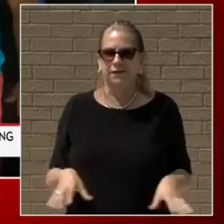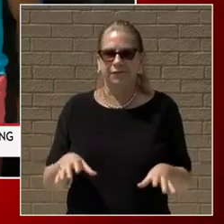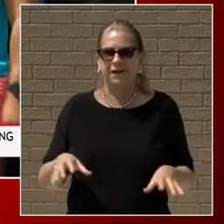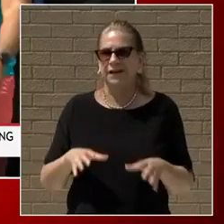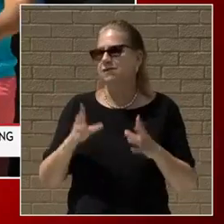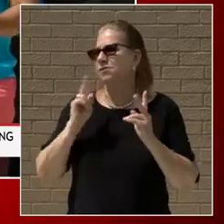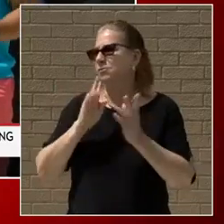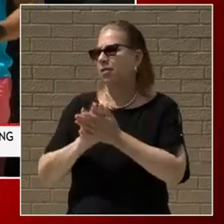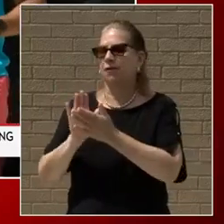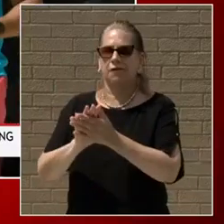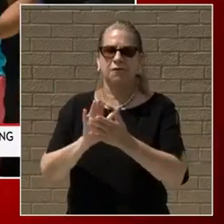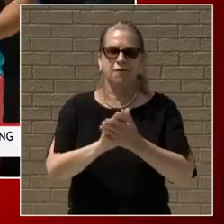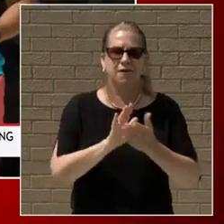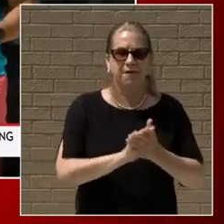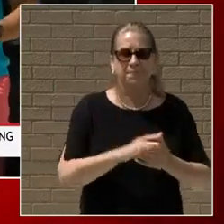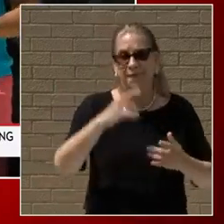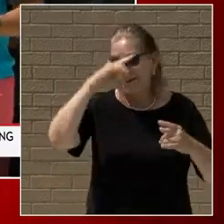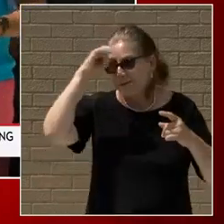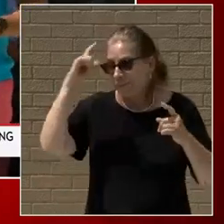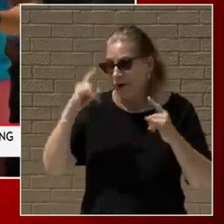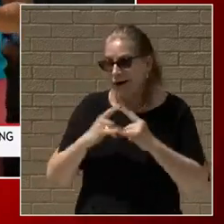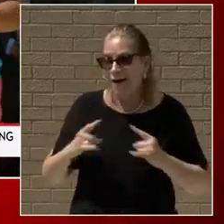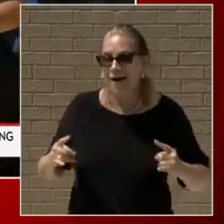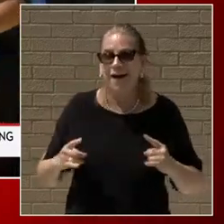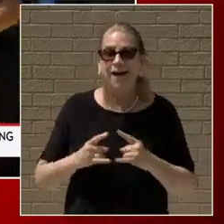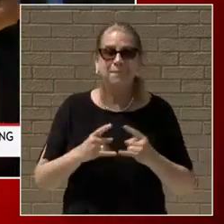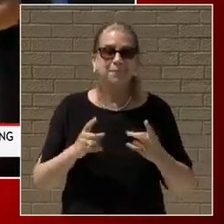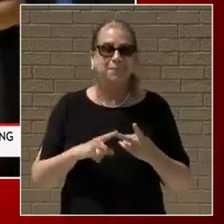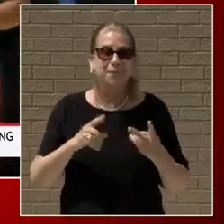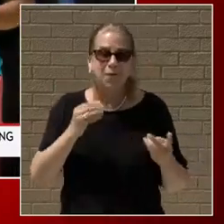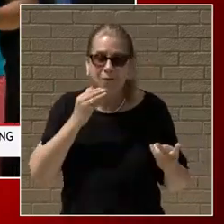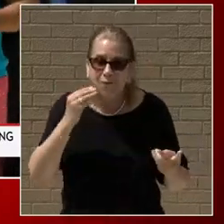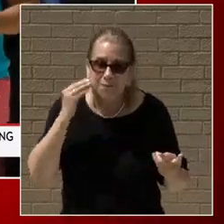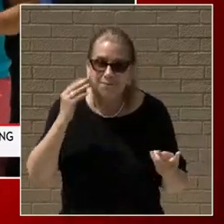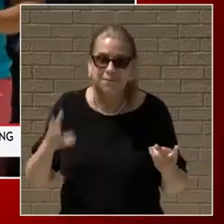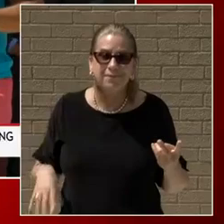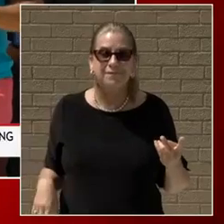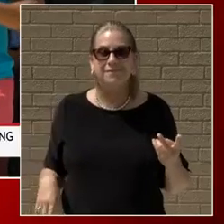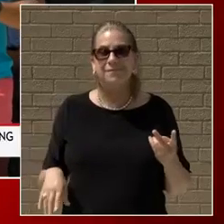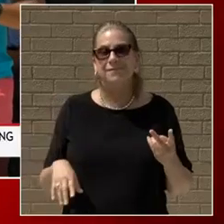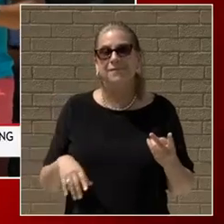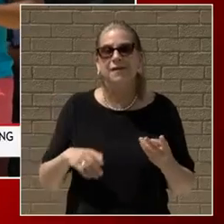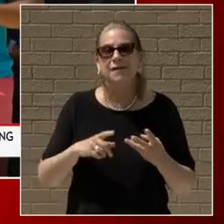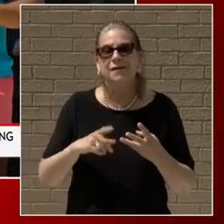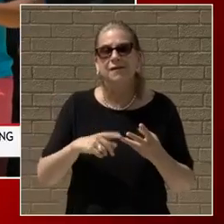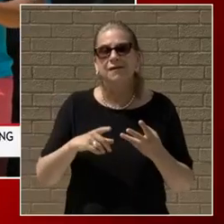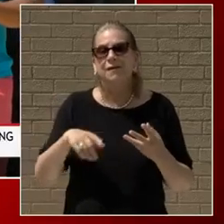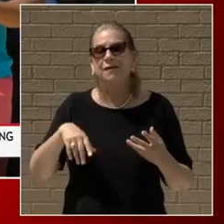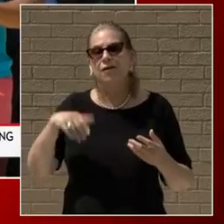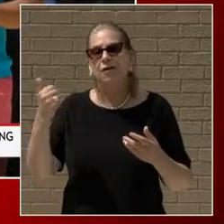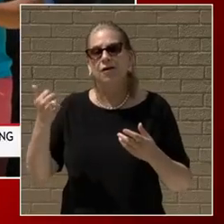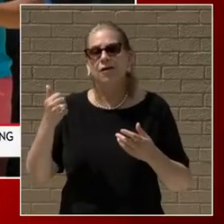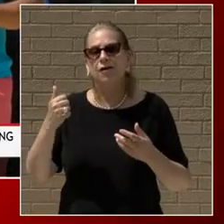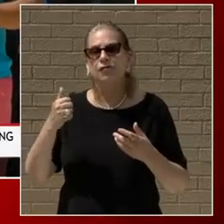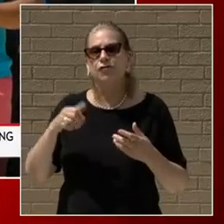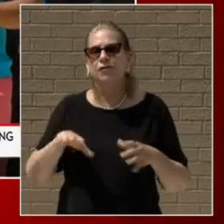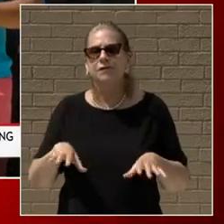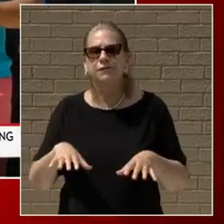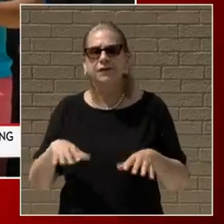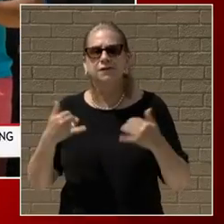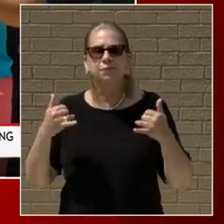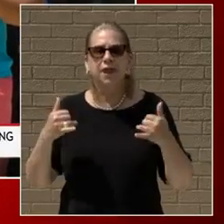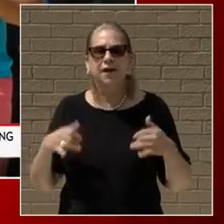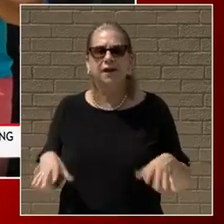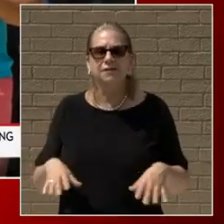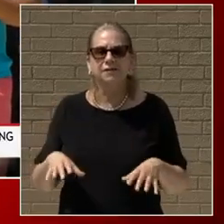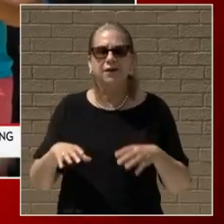So for summer camps, camp at home, for the other cooperative play activity,